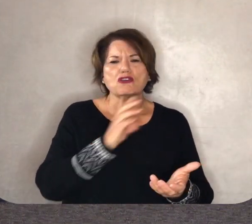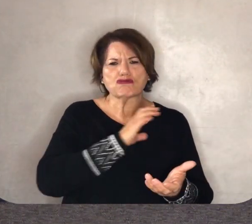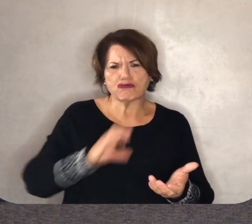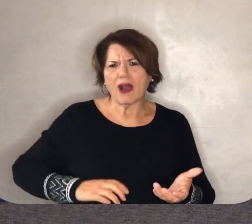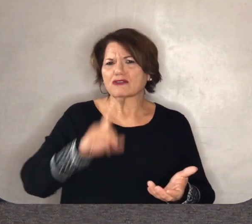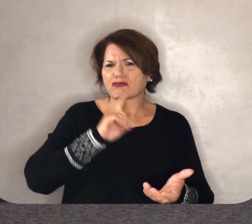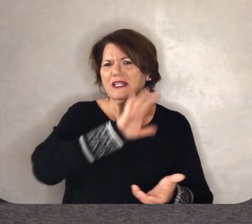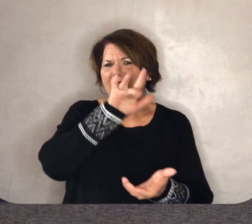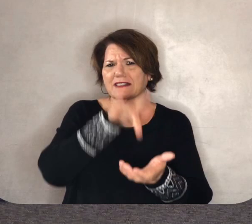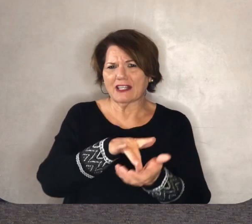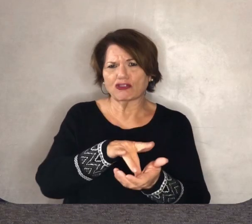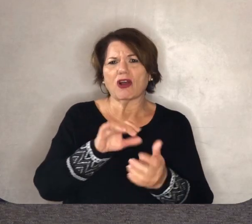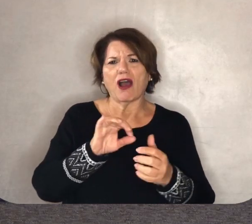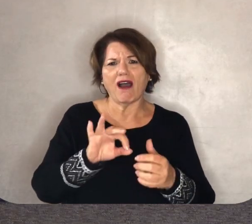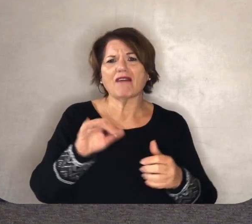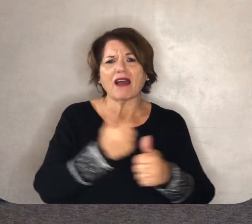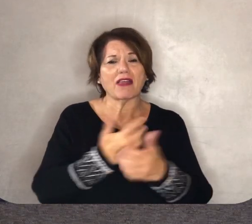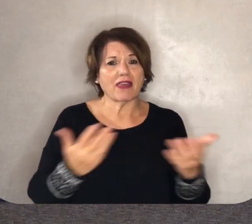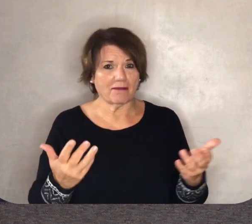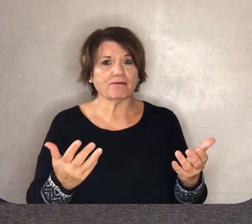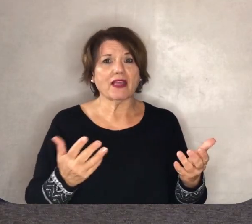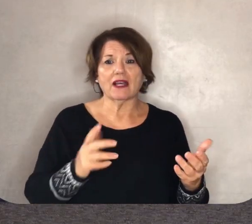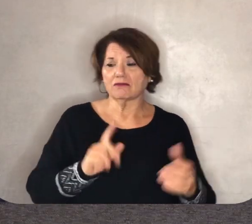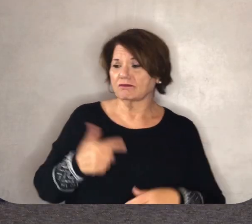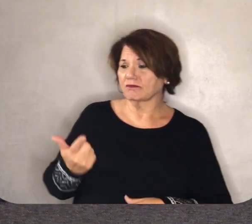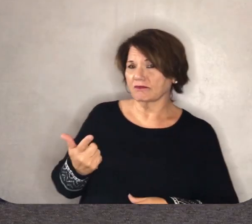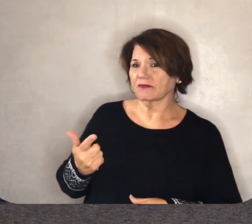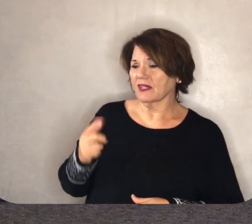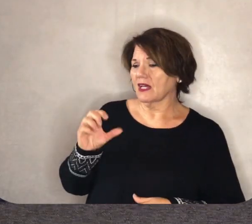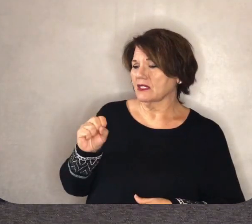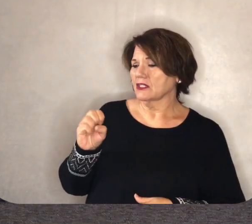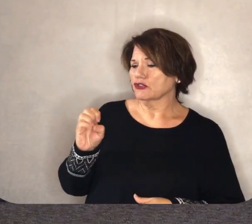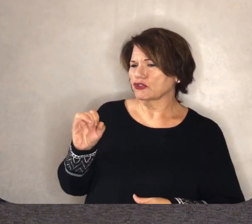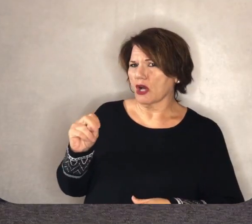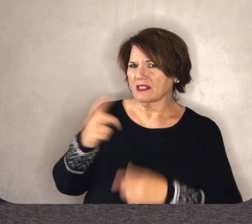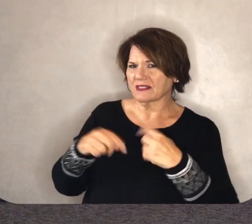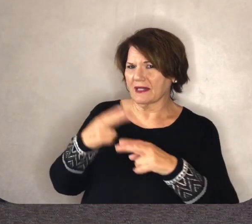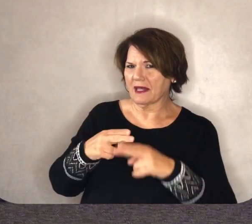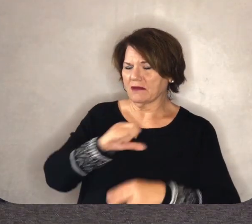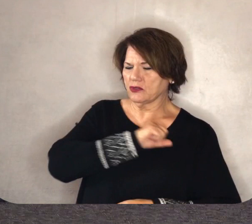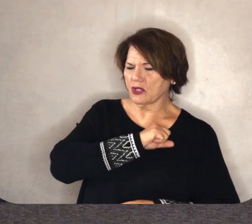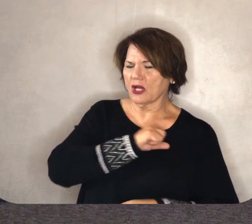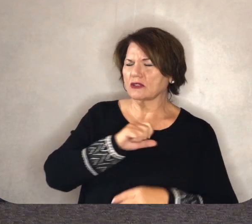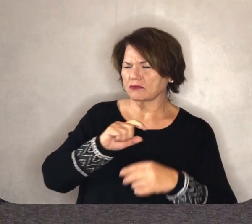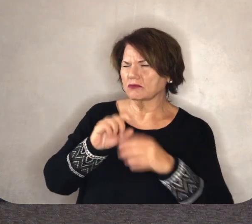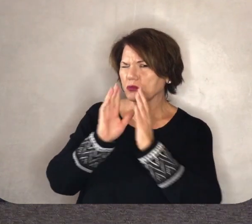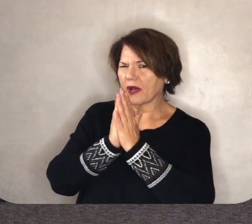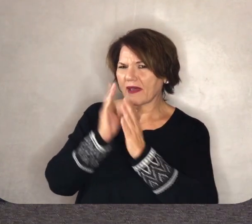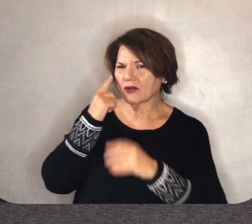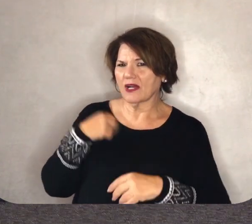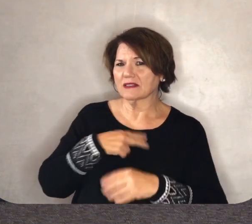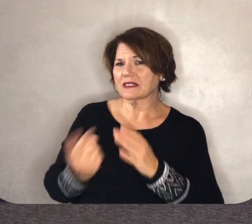so with no further ado, I'm going to hand it over to Sean to pray for us as we begin our time together. Great. Let's pray together this